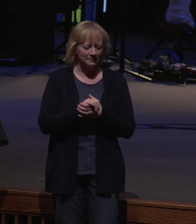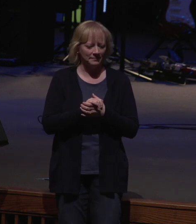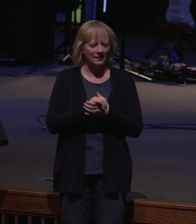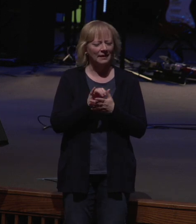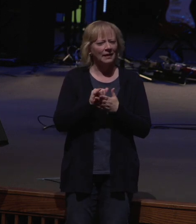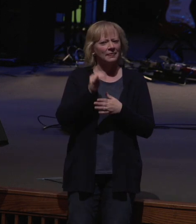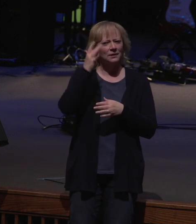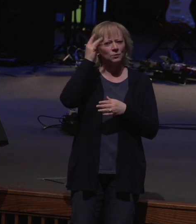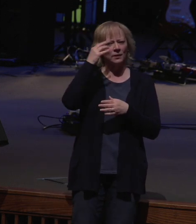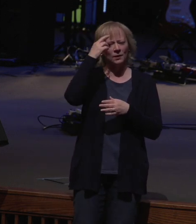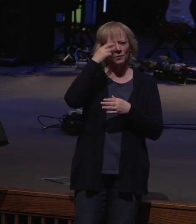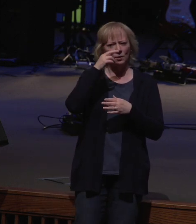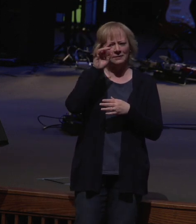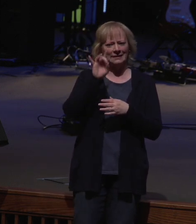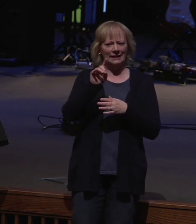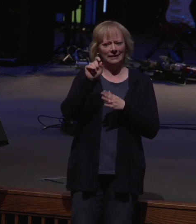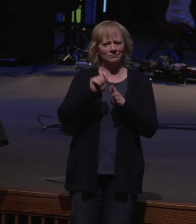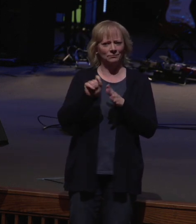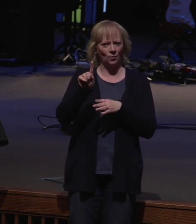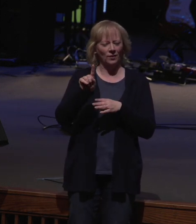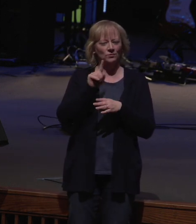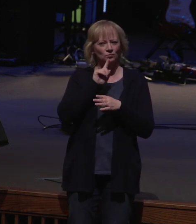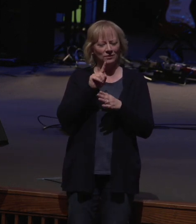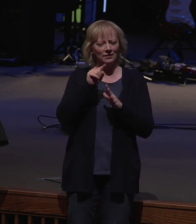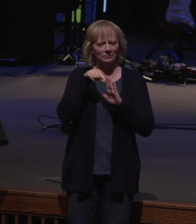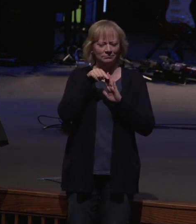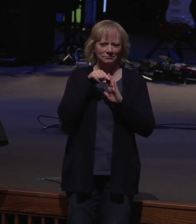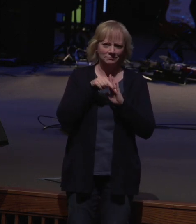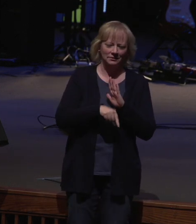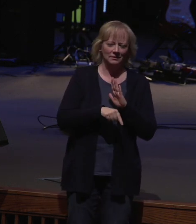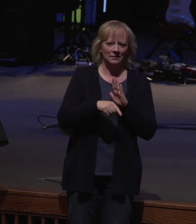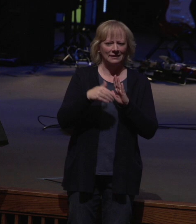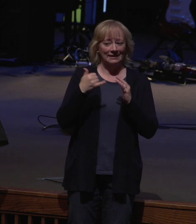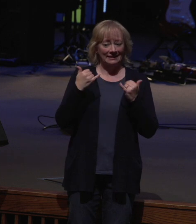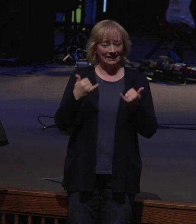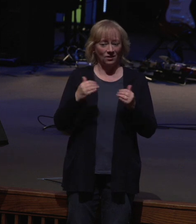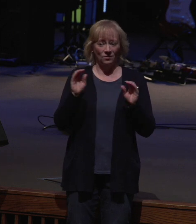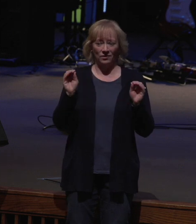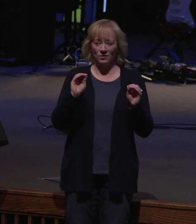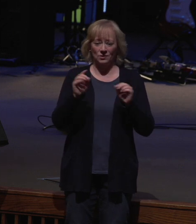That's why Romans 8:1 is so profound. Therefore, there is now no condemnation